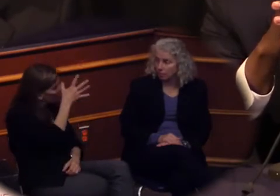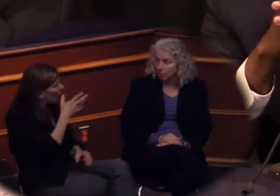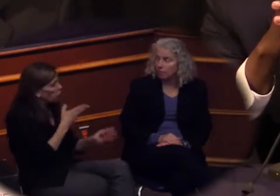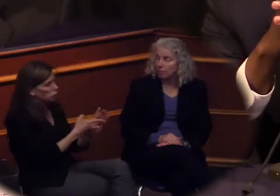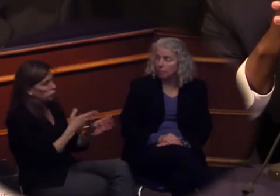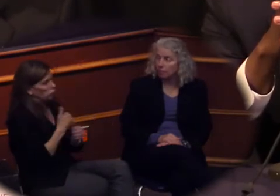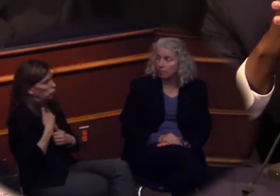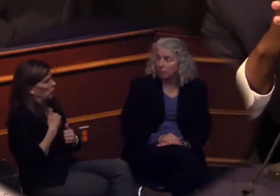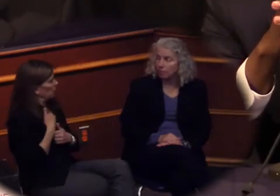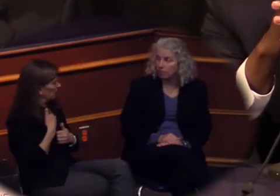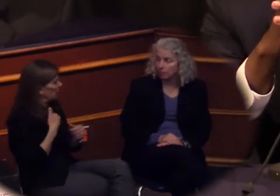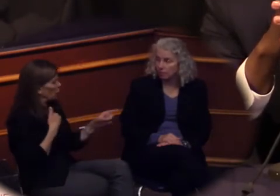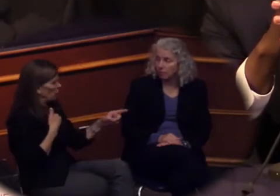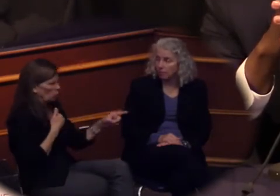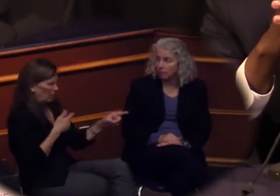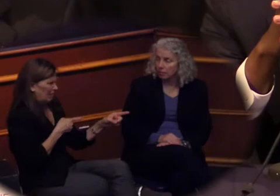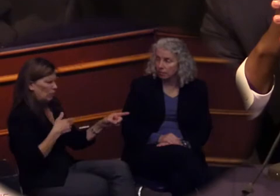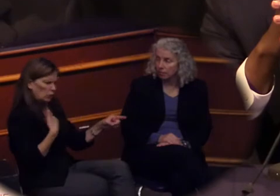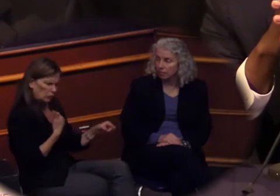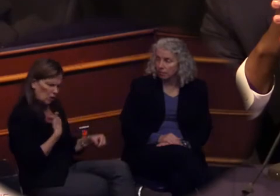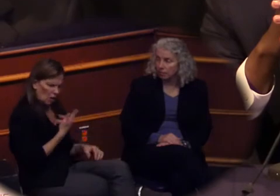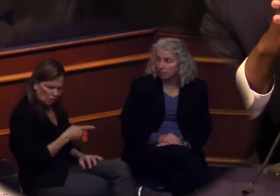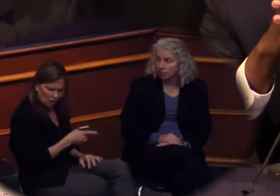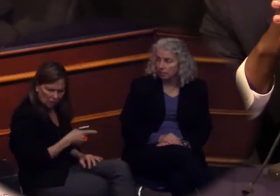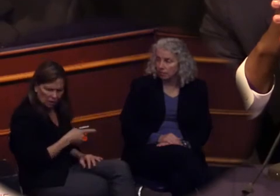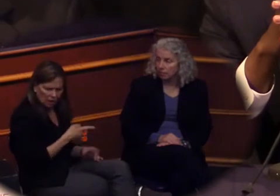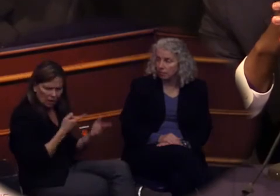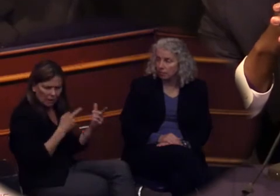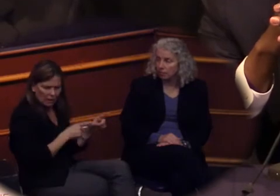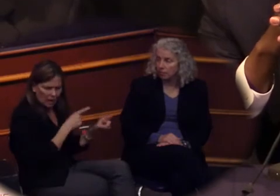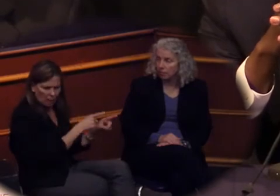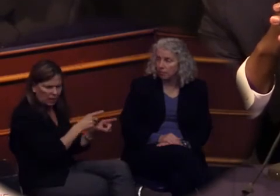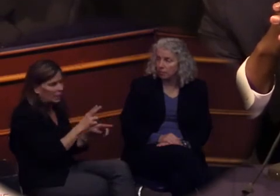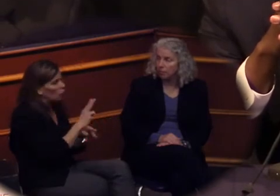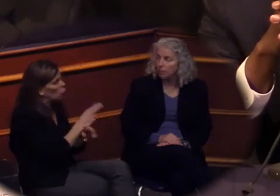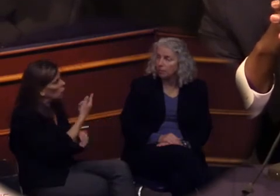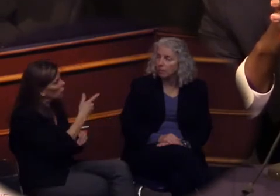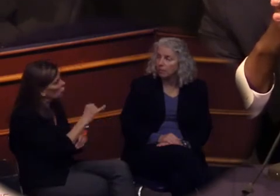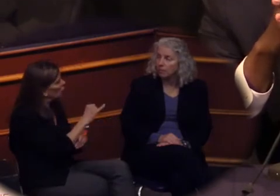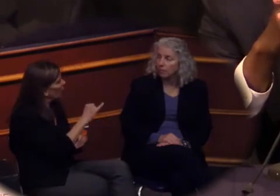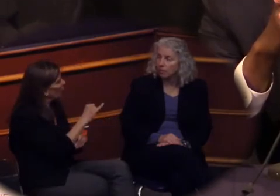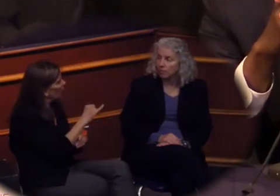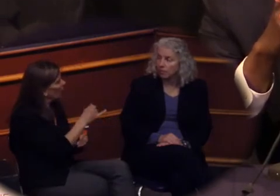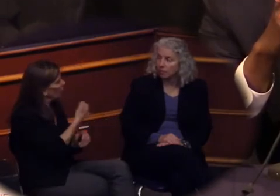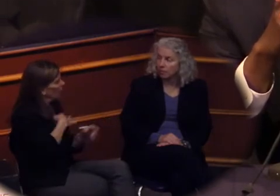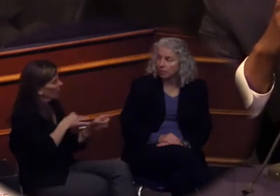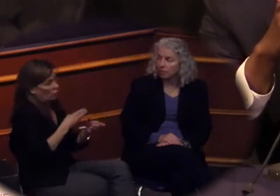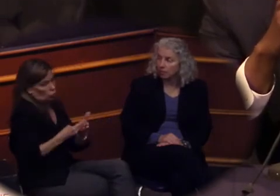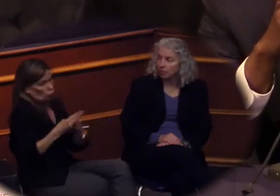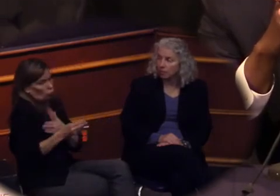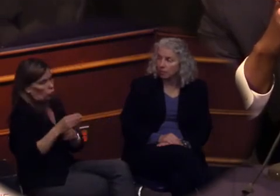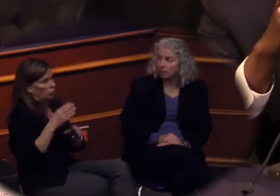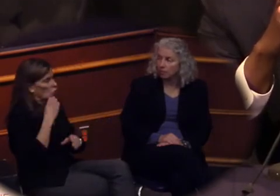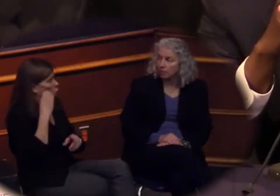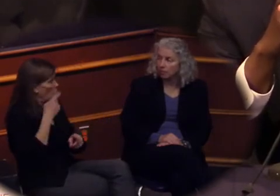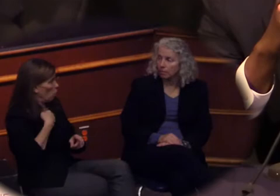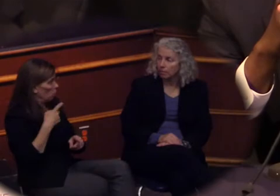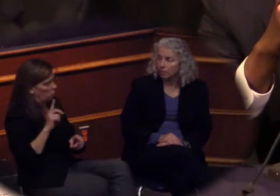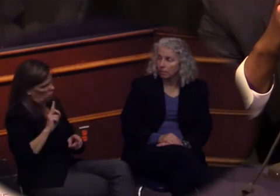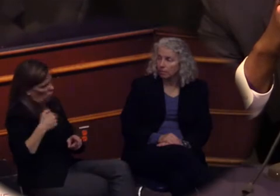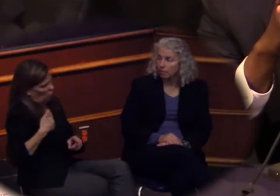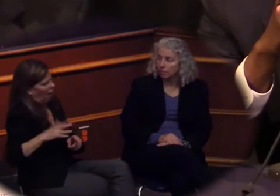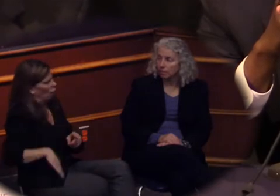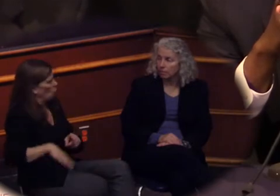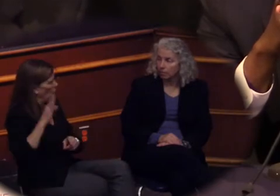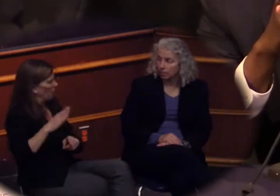a young age to get a life he was in. He ended up using his GI Bill benefits to purchase the home where I grew up, in Newton with my